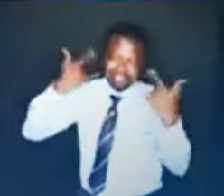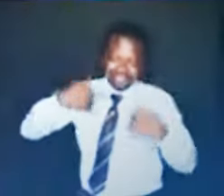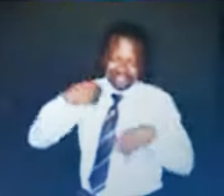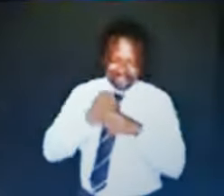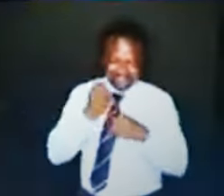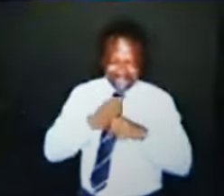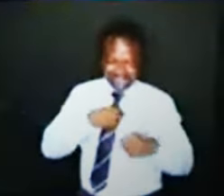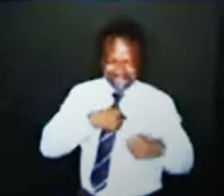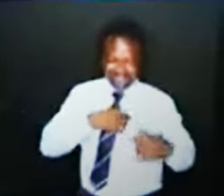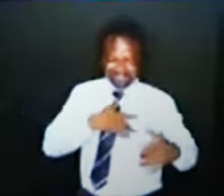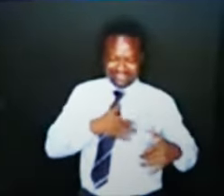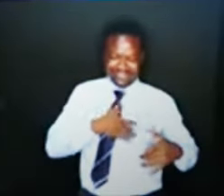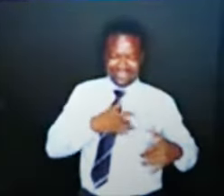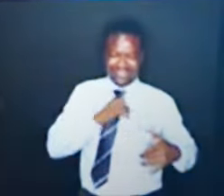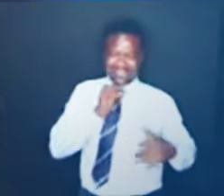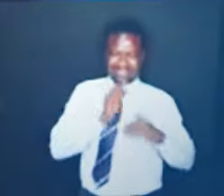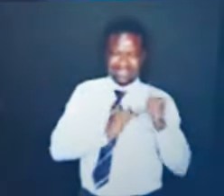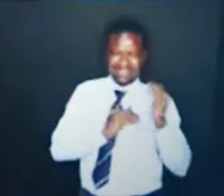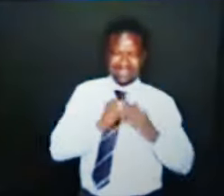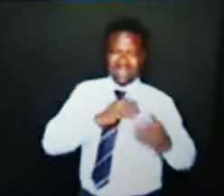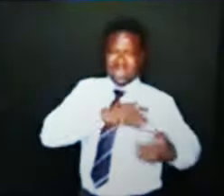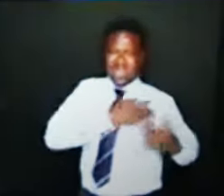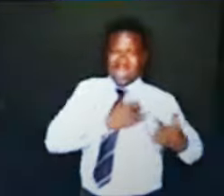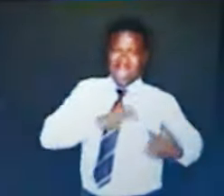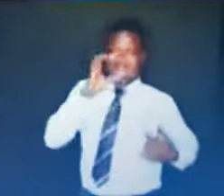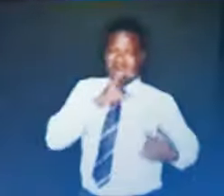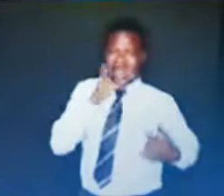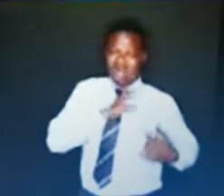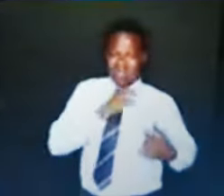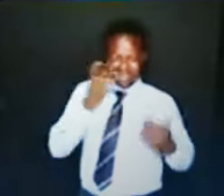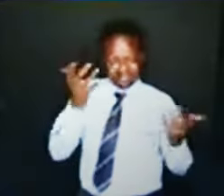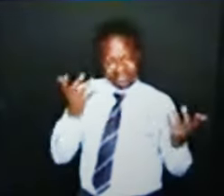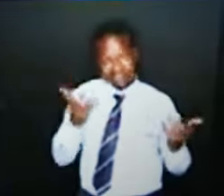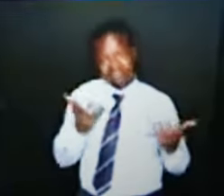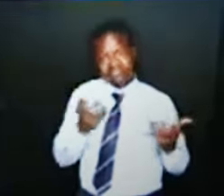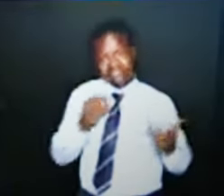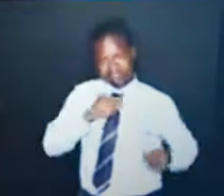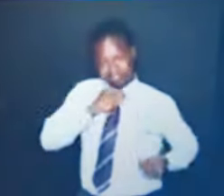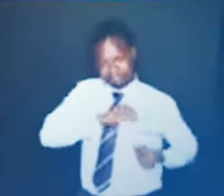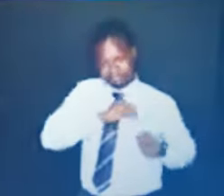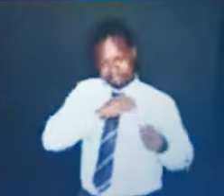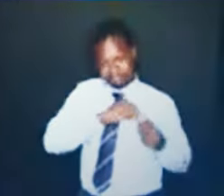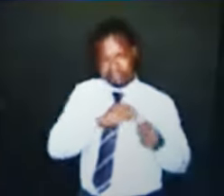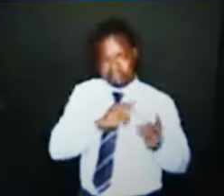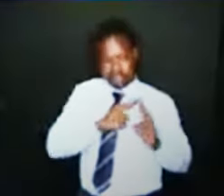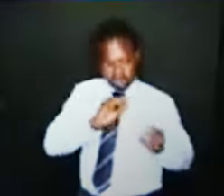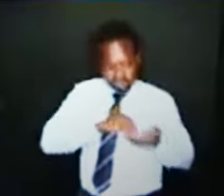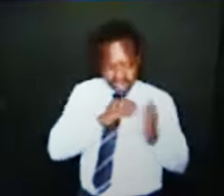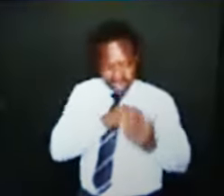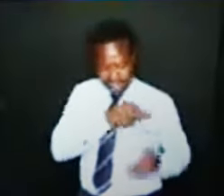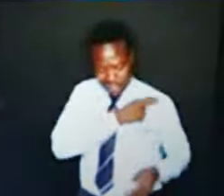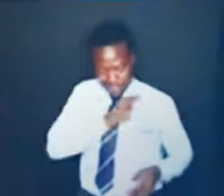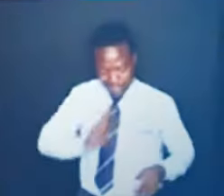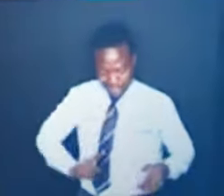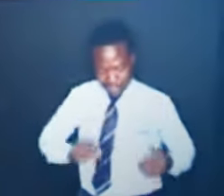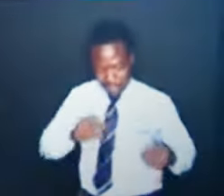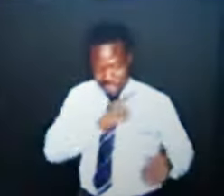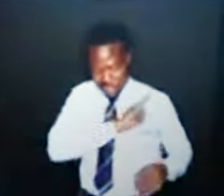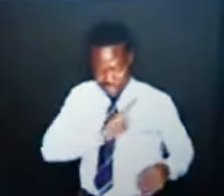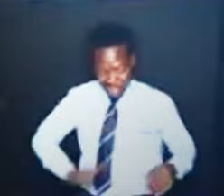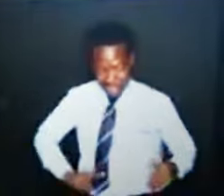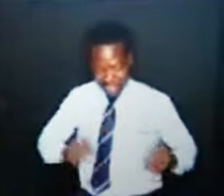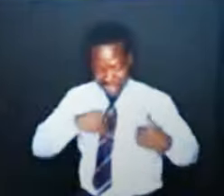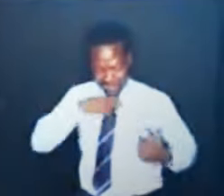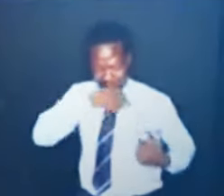na chese nyo how no nko na mum sesei na kuma akojina jina brebi now so there was some kind of bitter feeling in Hannah and